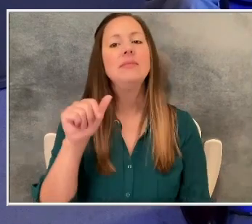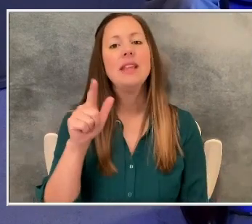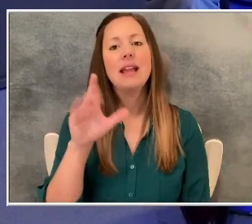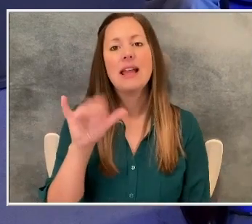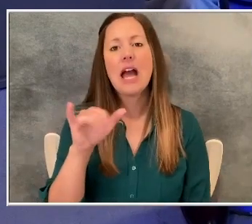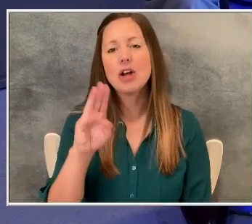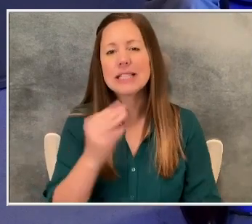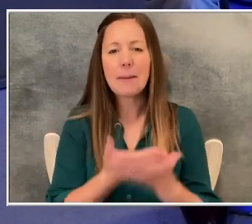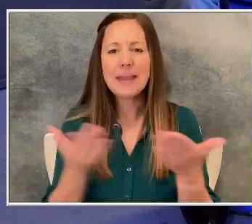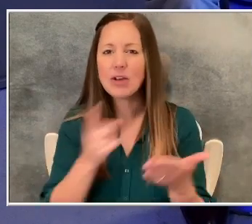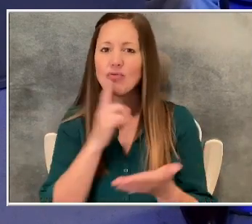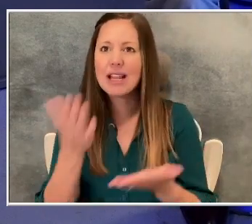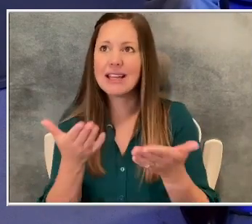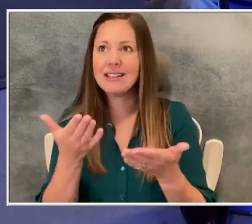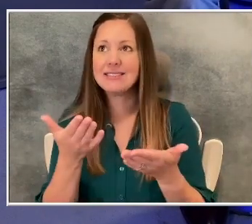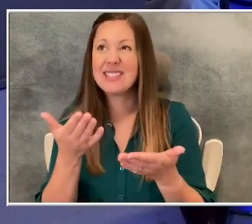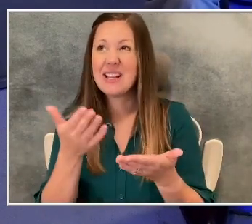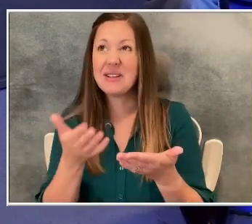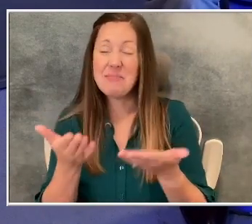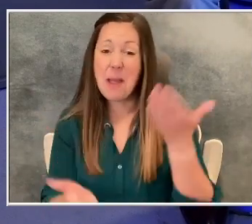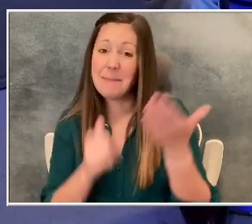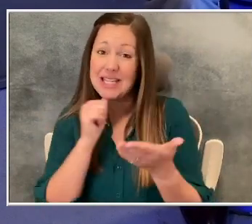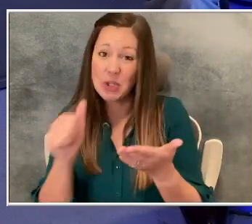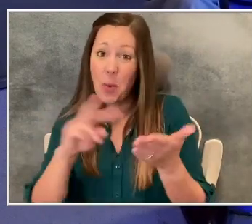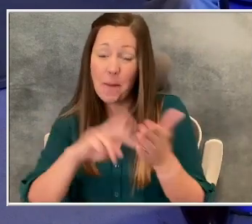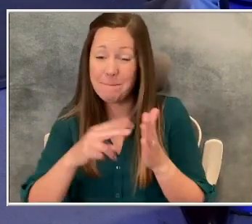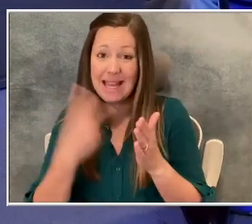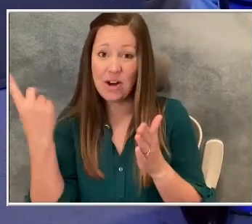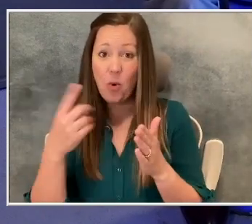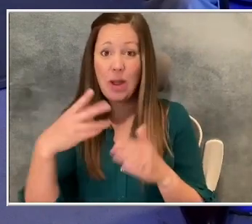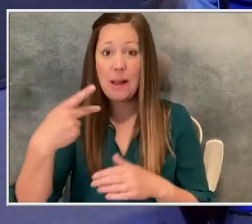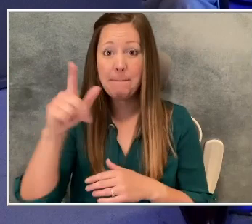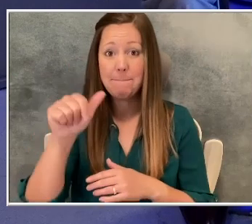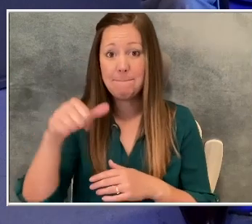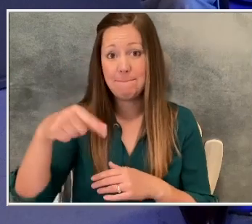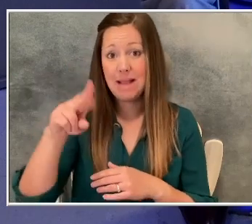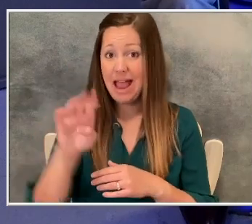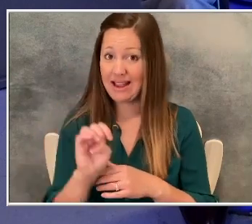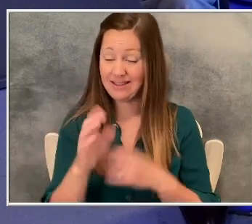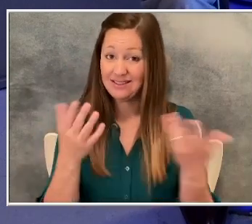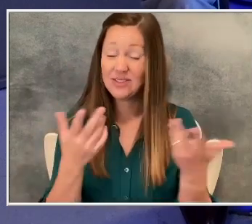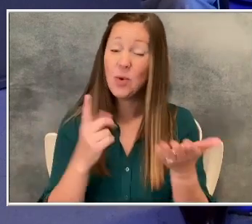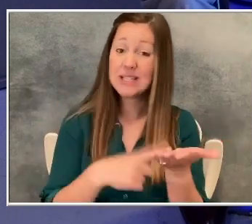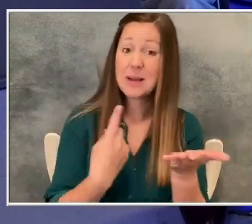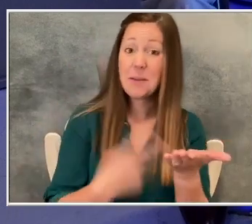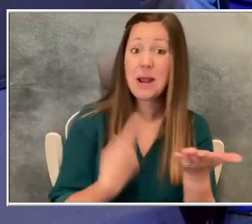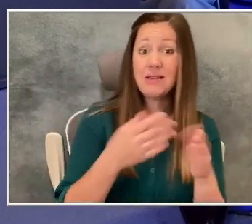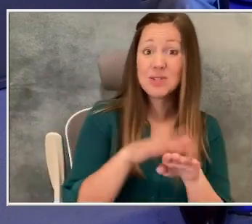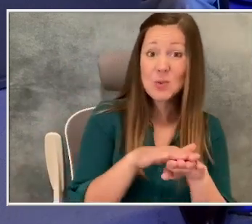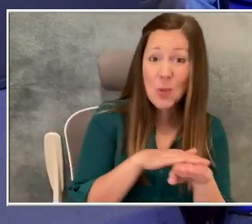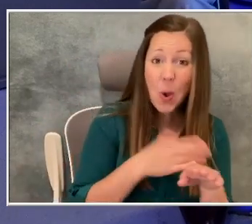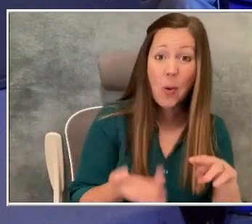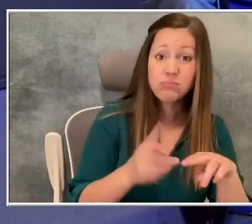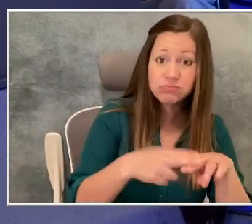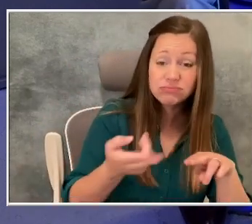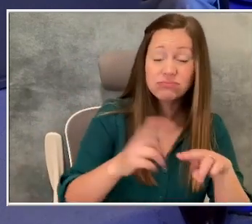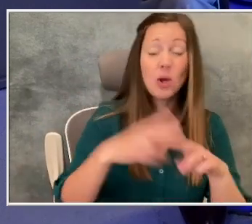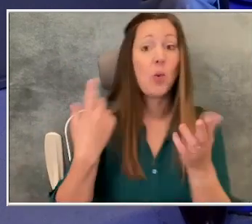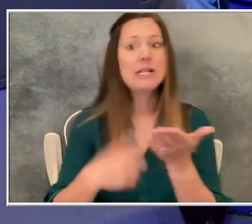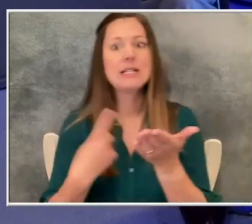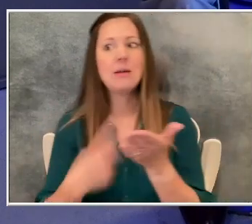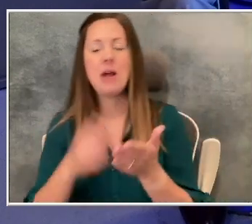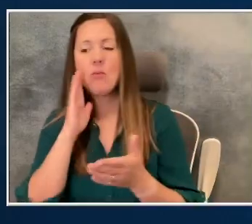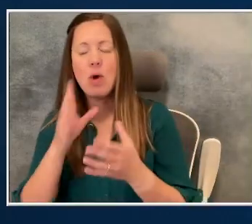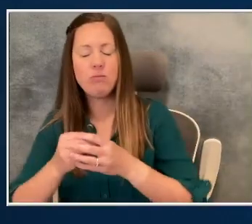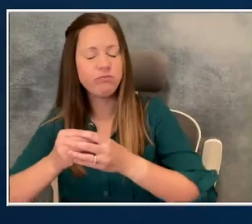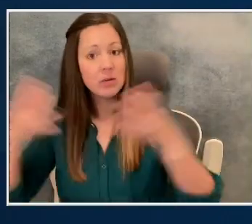plaque. Correct. One of the challenges we have in medicine is that they're stable, kind of slow build up, and then these unstable plaques. When those unstable plaques rupture, is when pieces of the